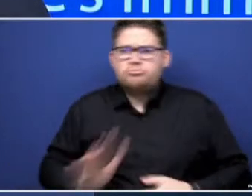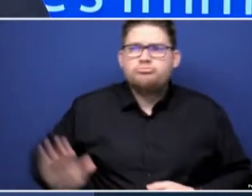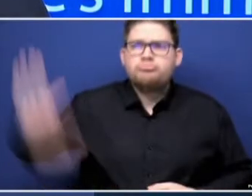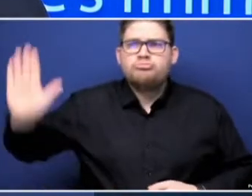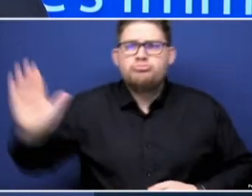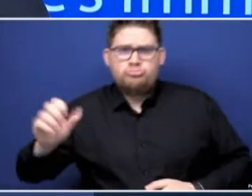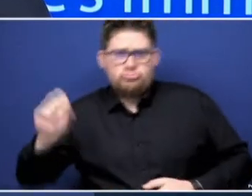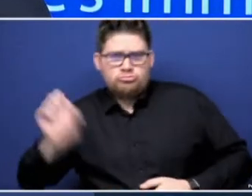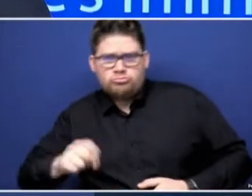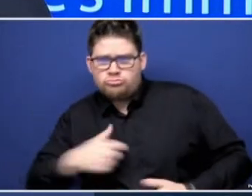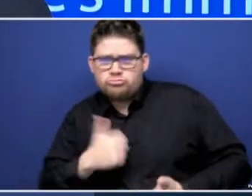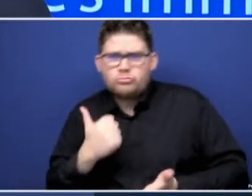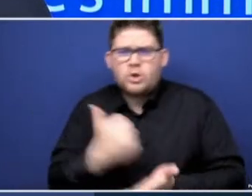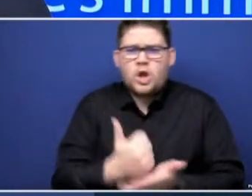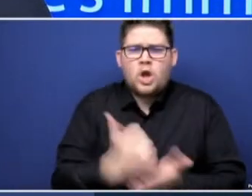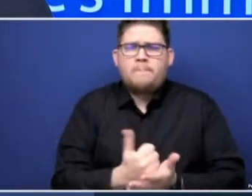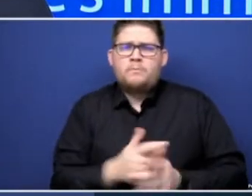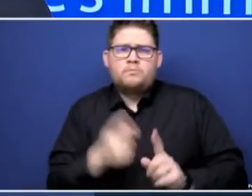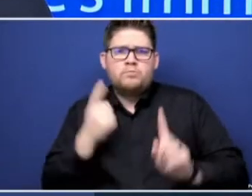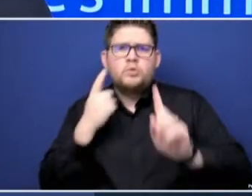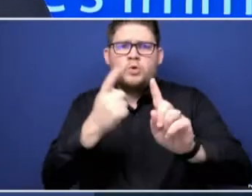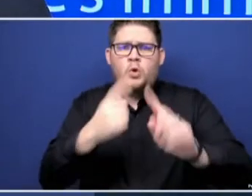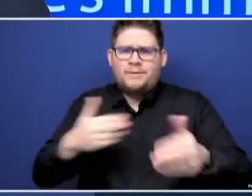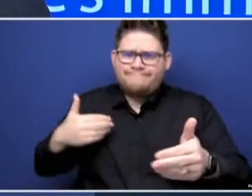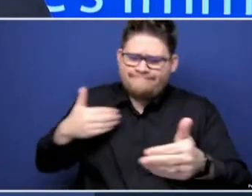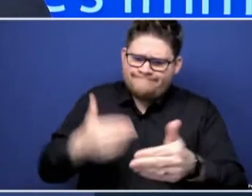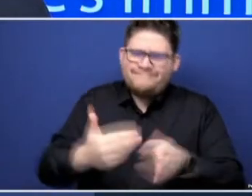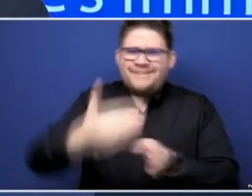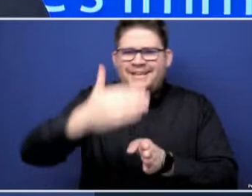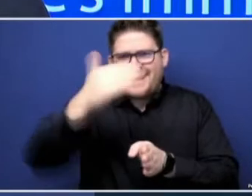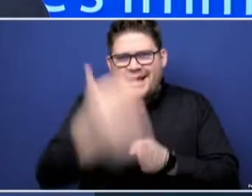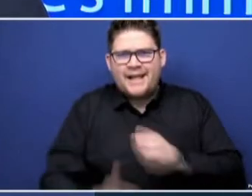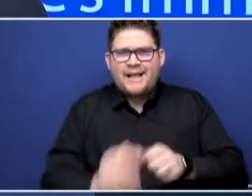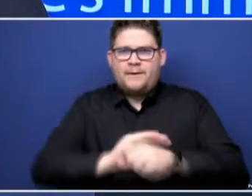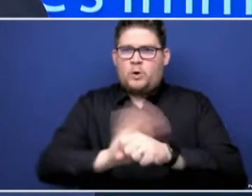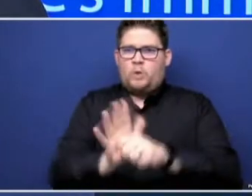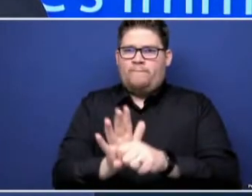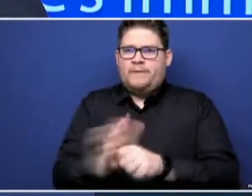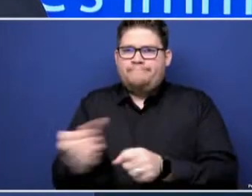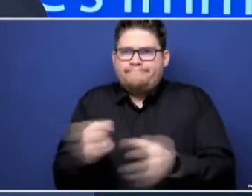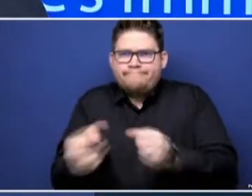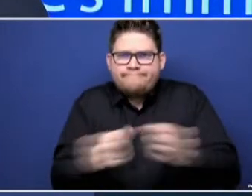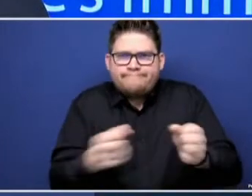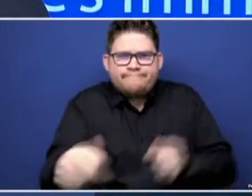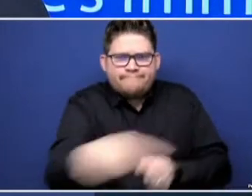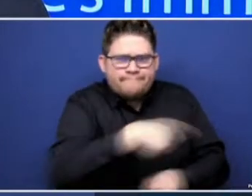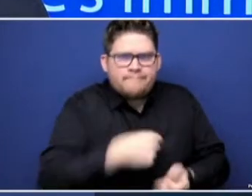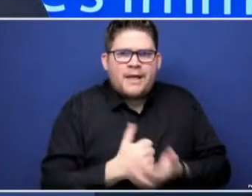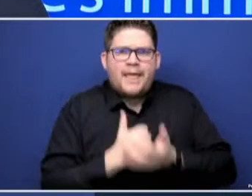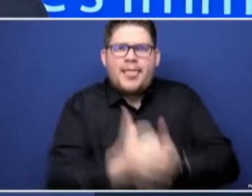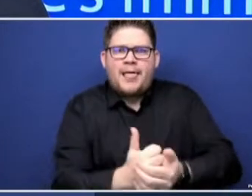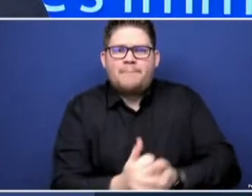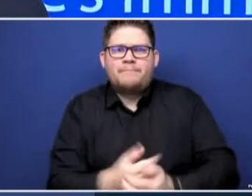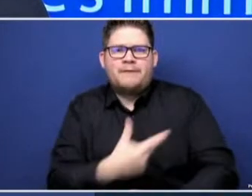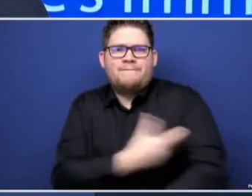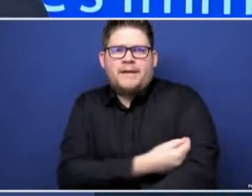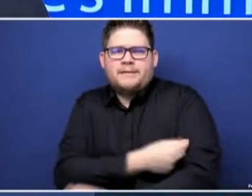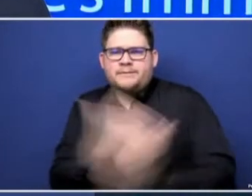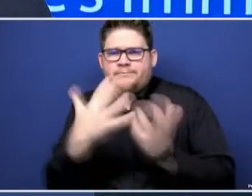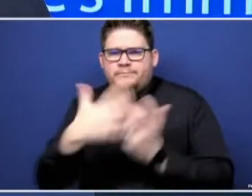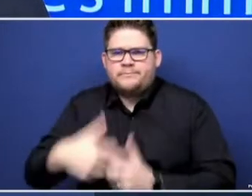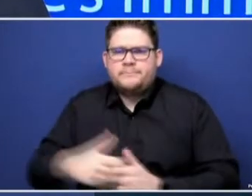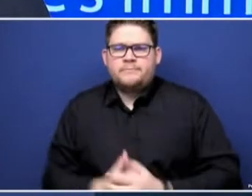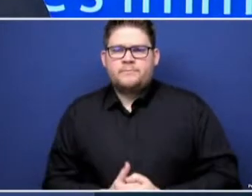received a vaccination to this point in time. There's euphoria in the town that has been in dread, quite frankly, over the past number of